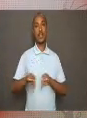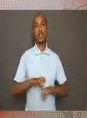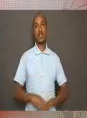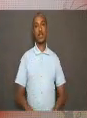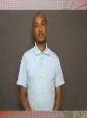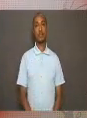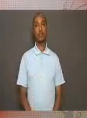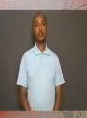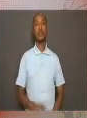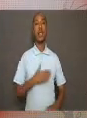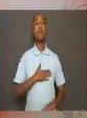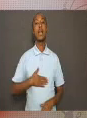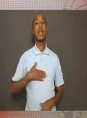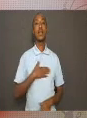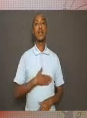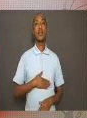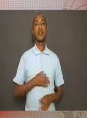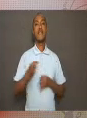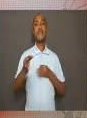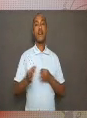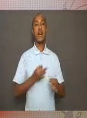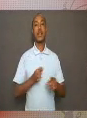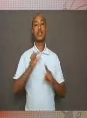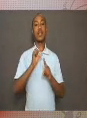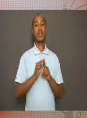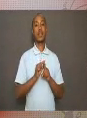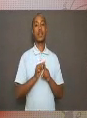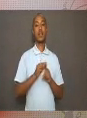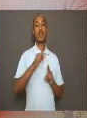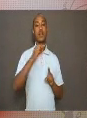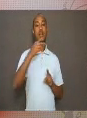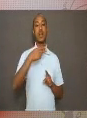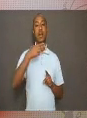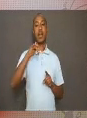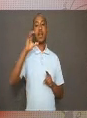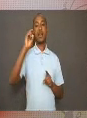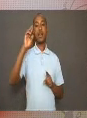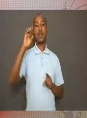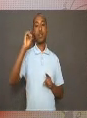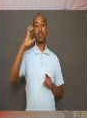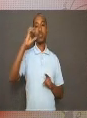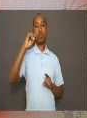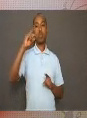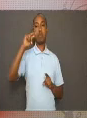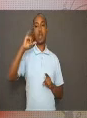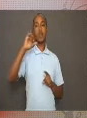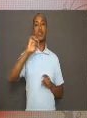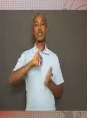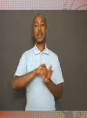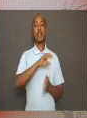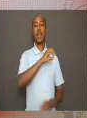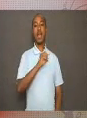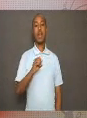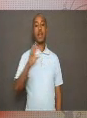activity. Please define the terms hygroscopic salts, deliquescent